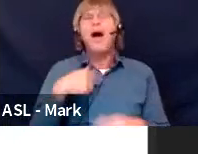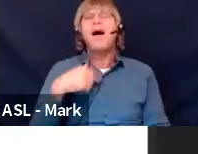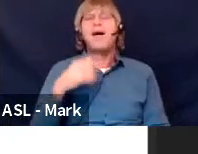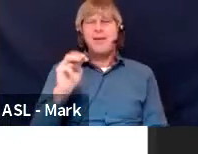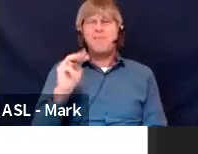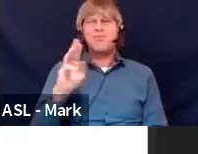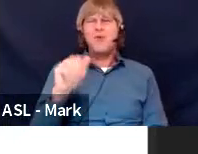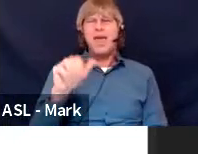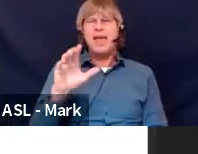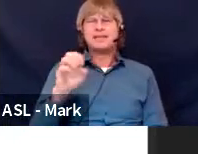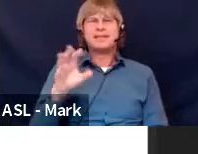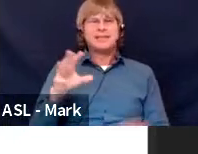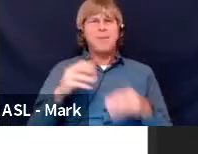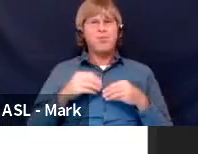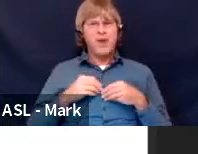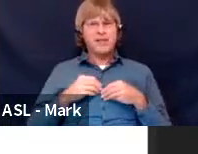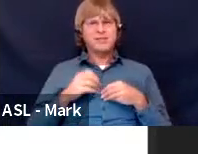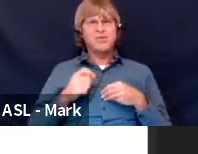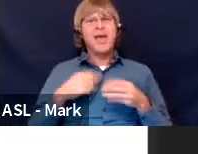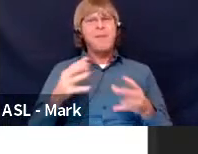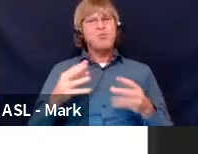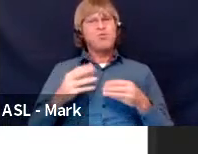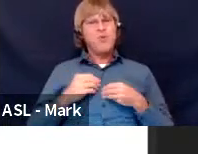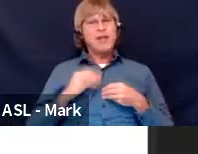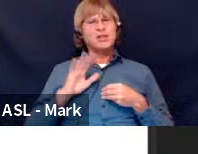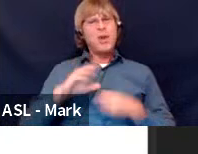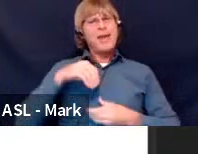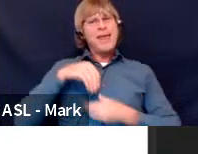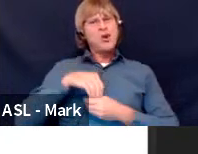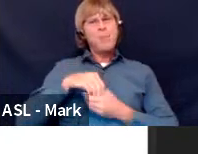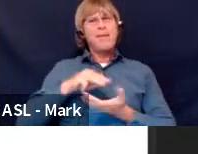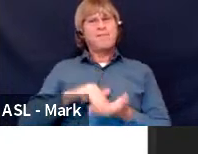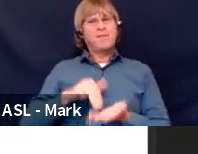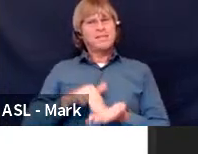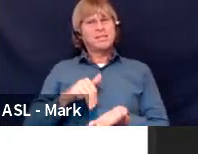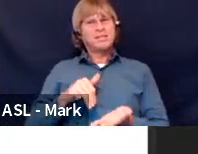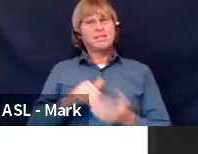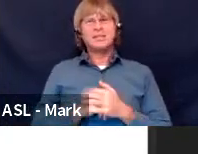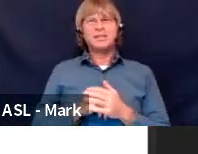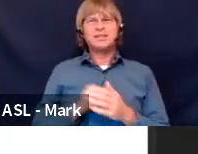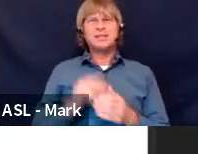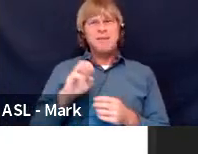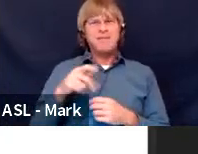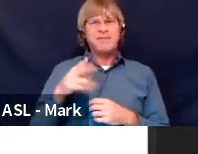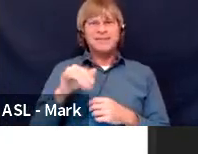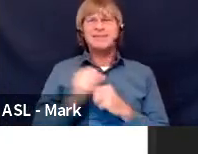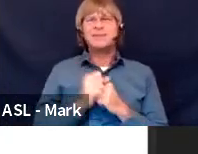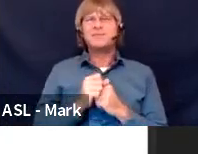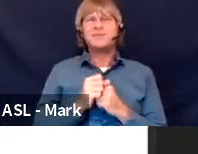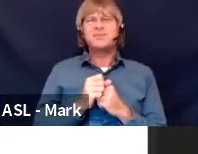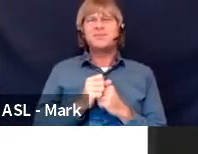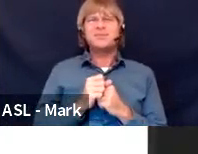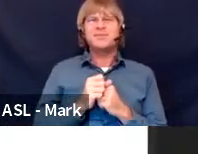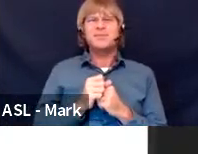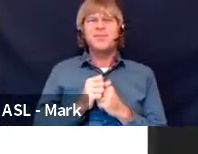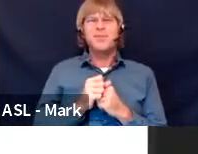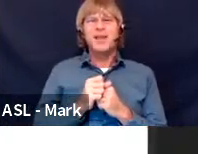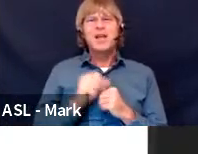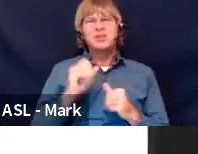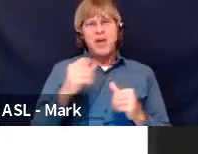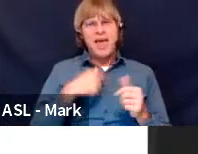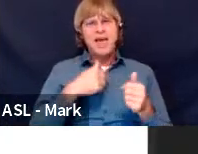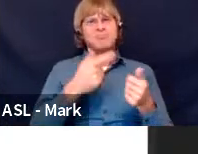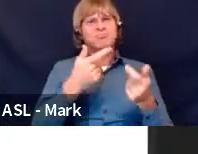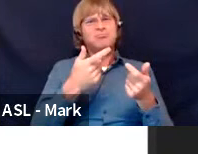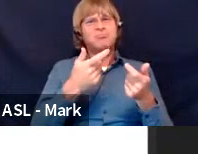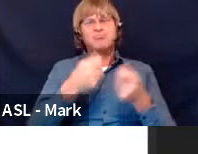Embrace. So then I put embrace your inner Memphis, right? And I put that